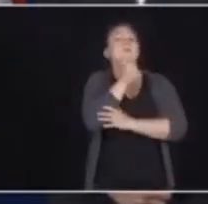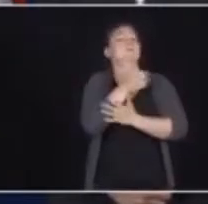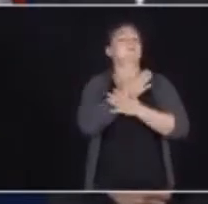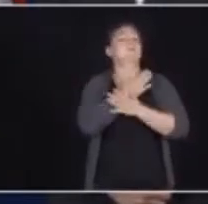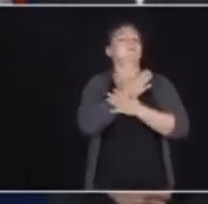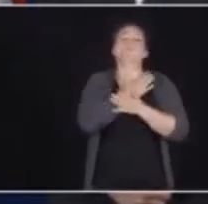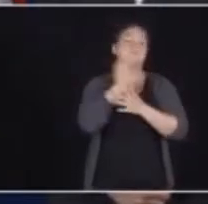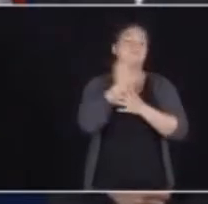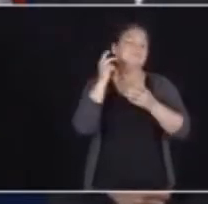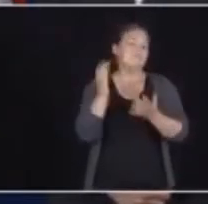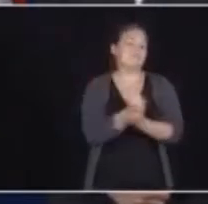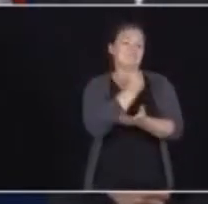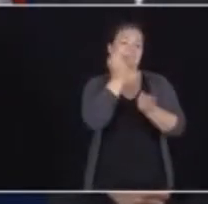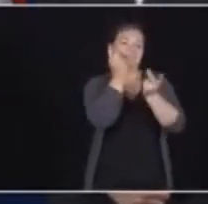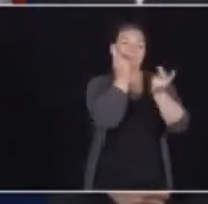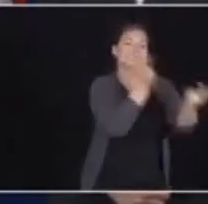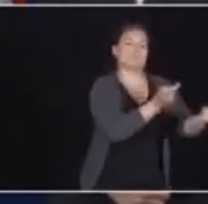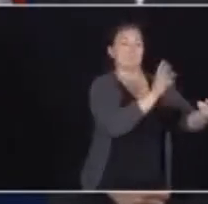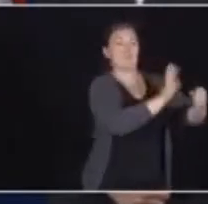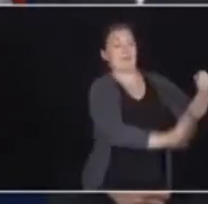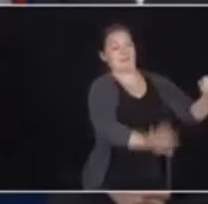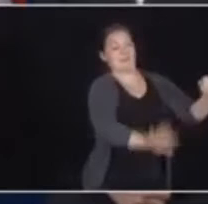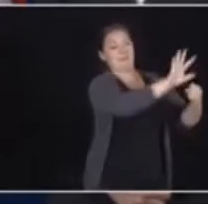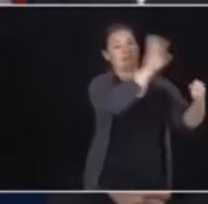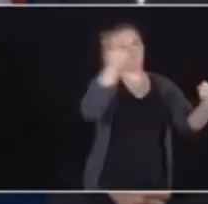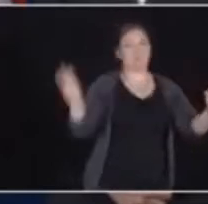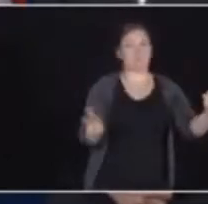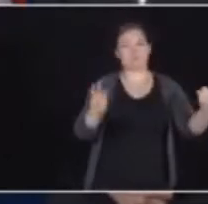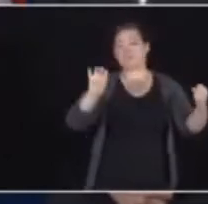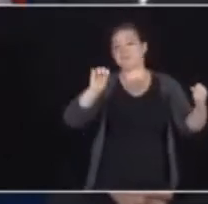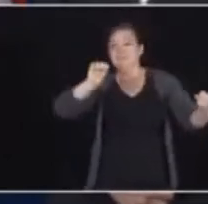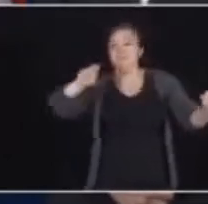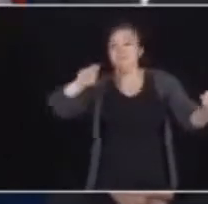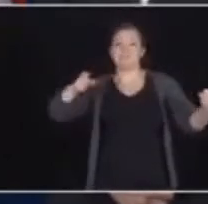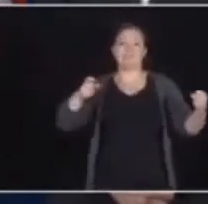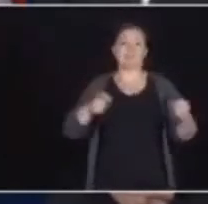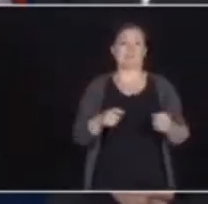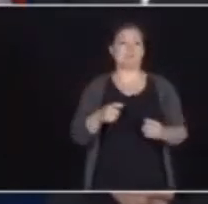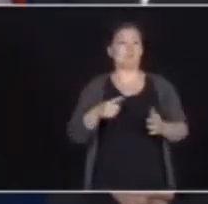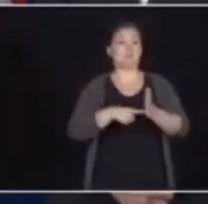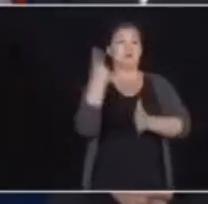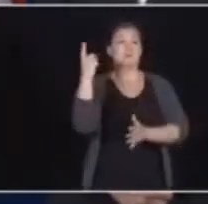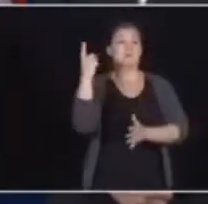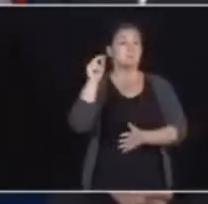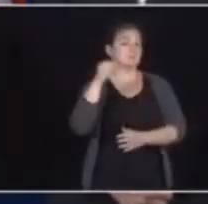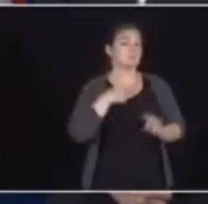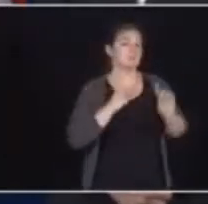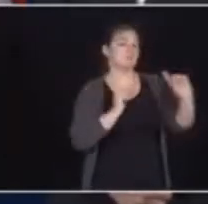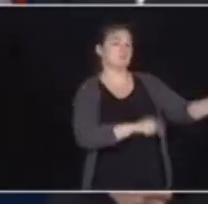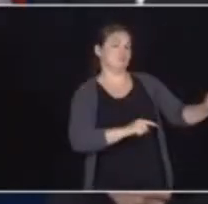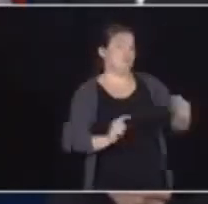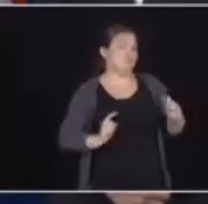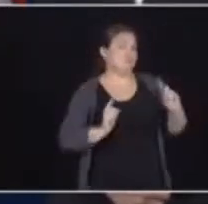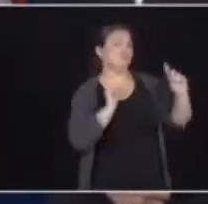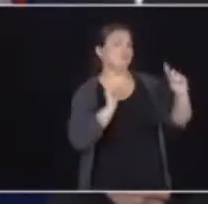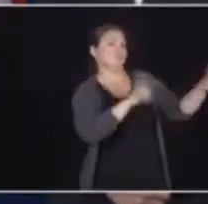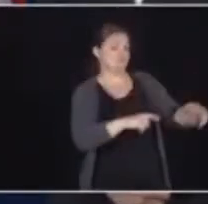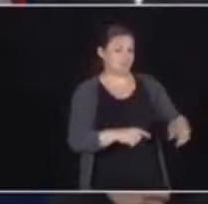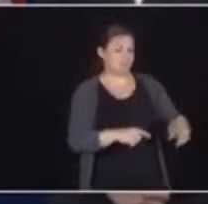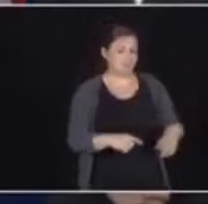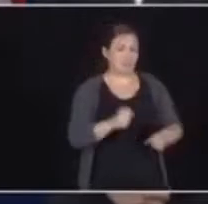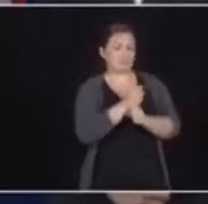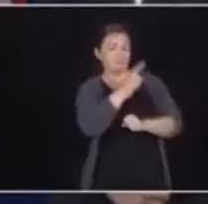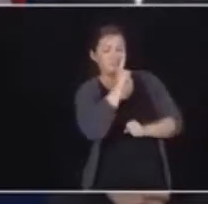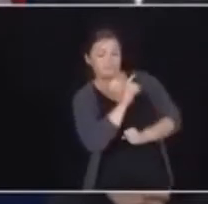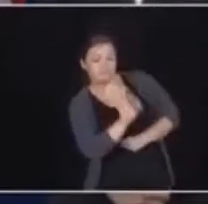the Essex, Windsor area. Then I'll be going down again. I'll go down there as many times as it takes to make sure that we have